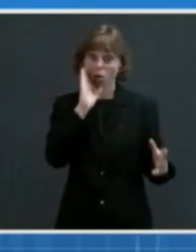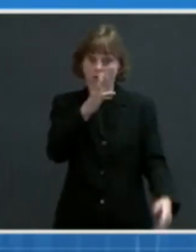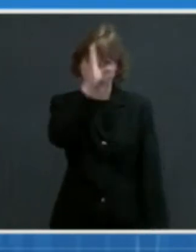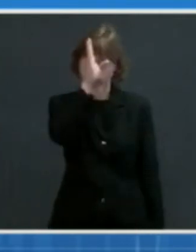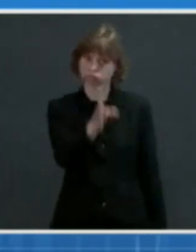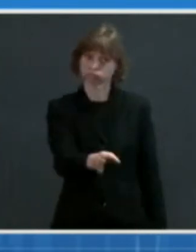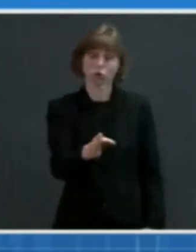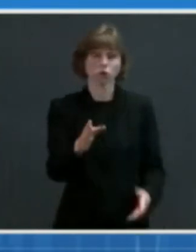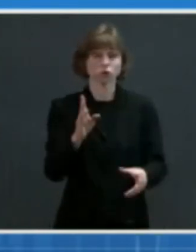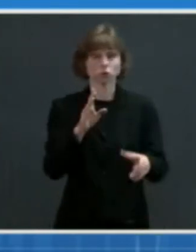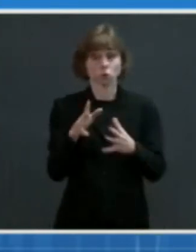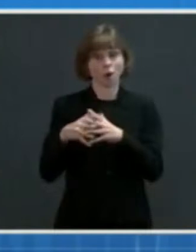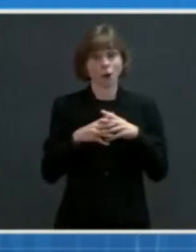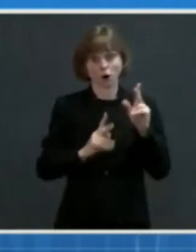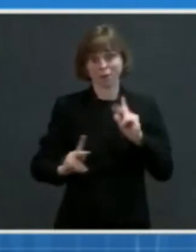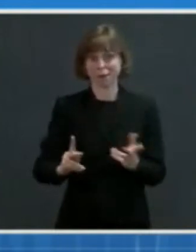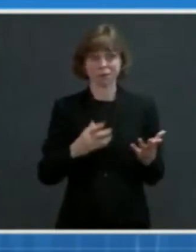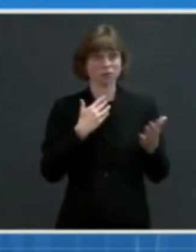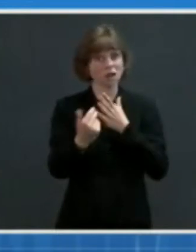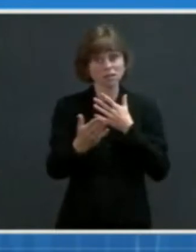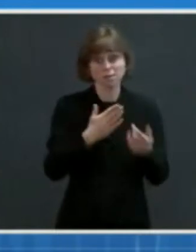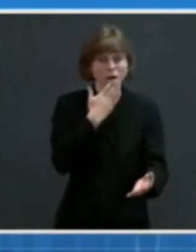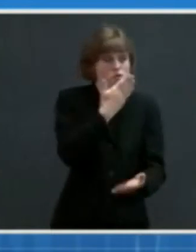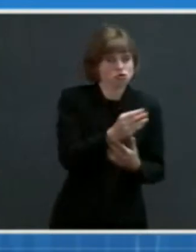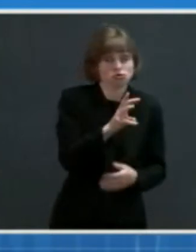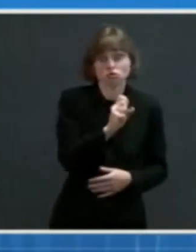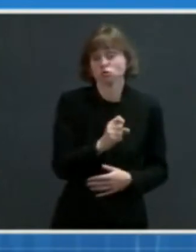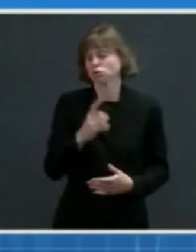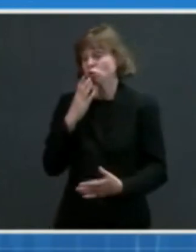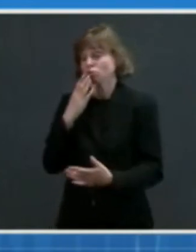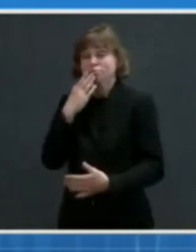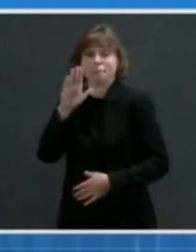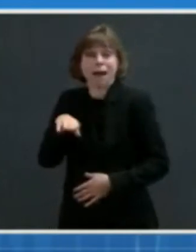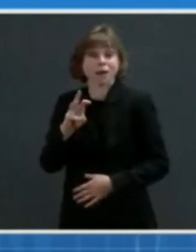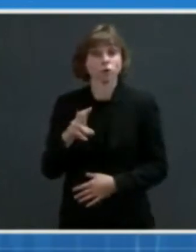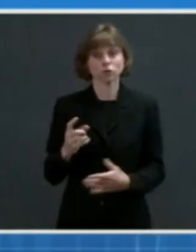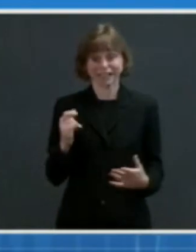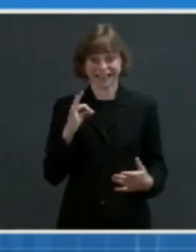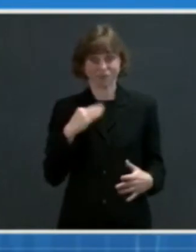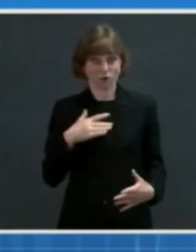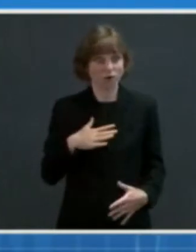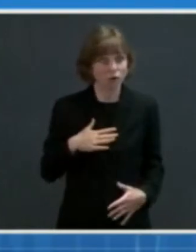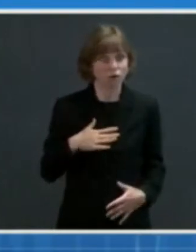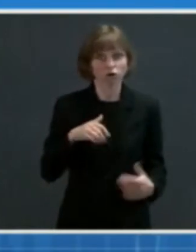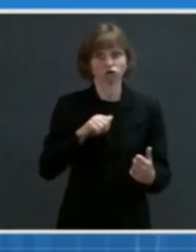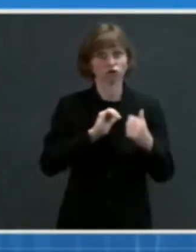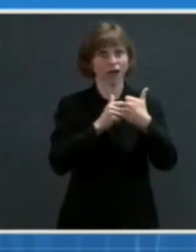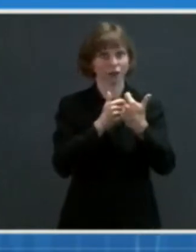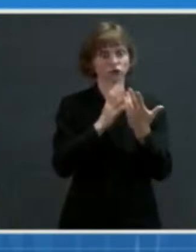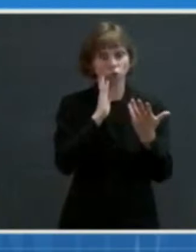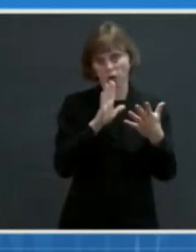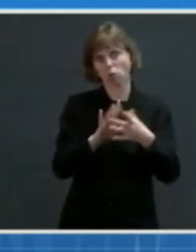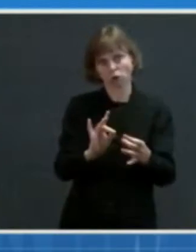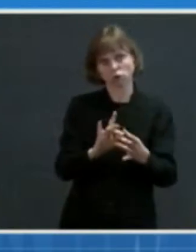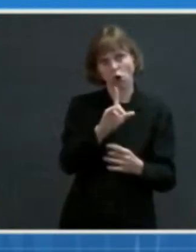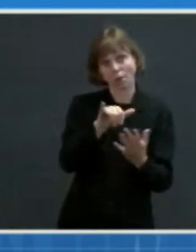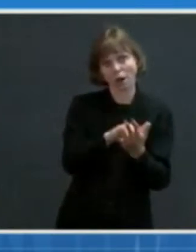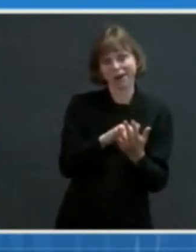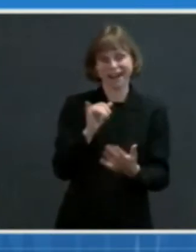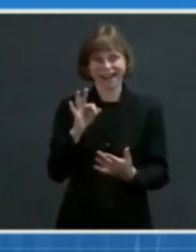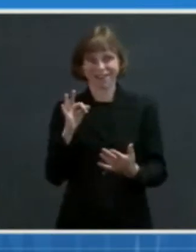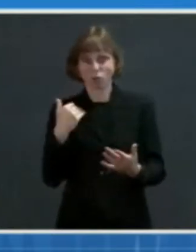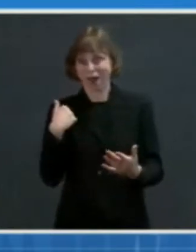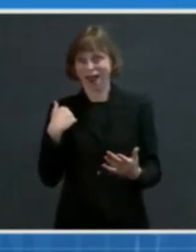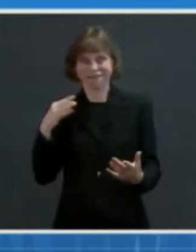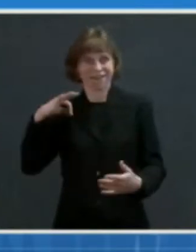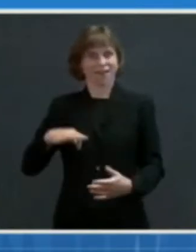public, good news and bad news. And when we have challenges, we talk about them. And when we have advances, we talk about them. So that's how that